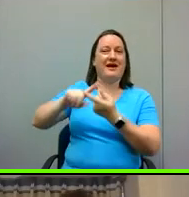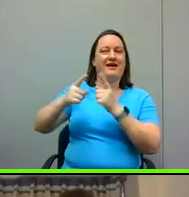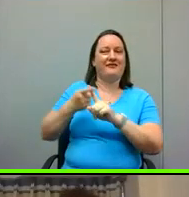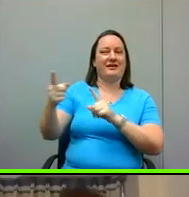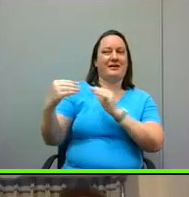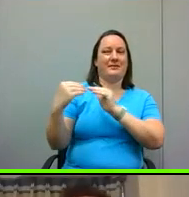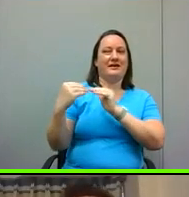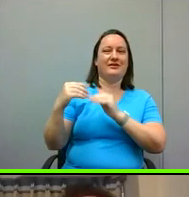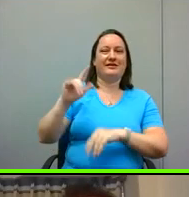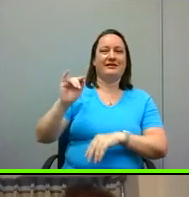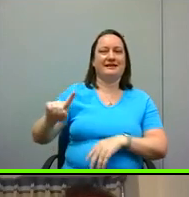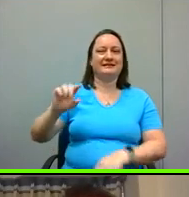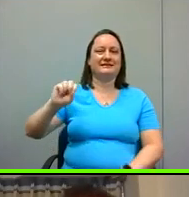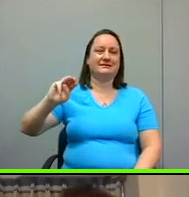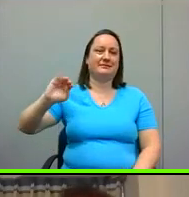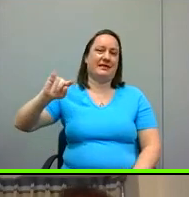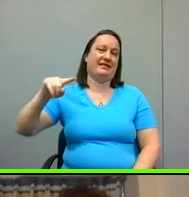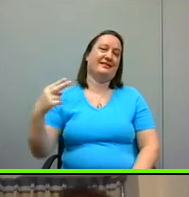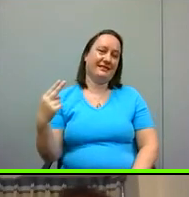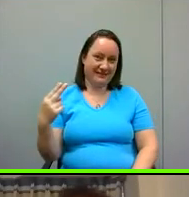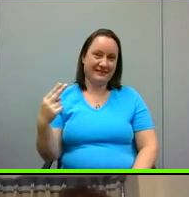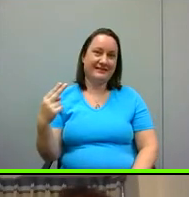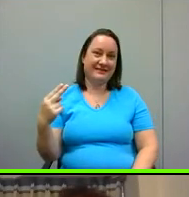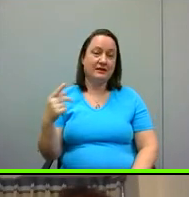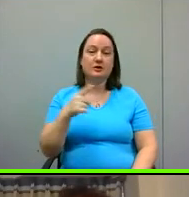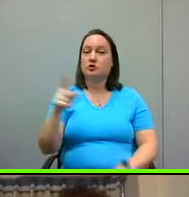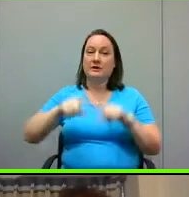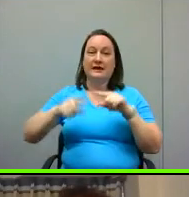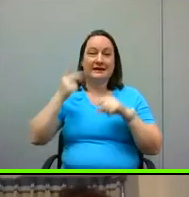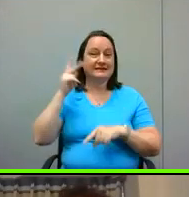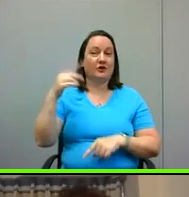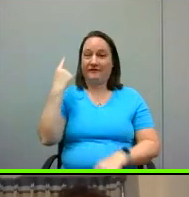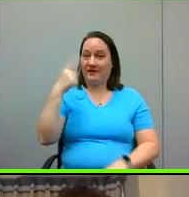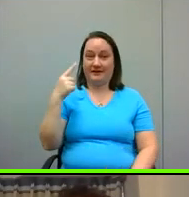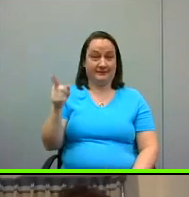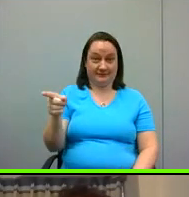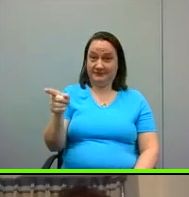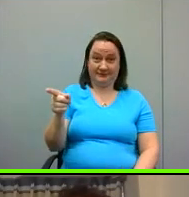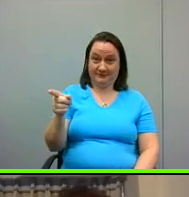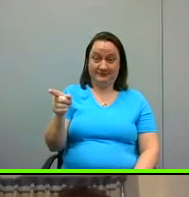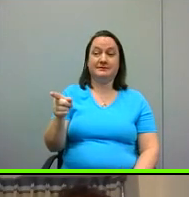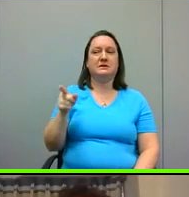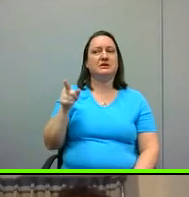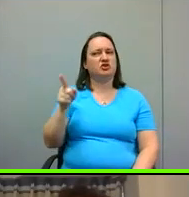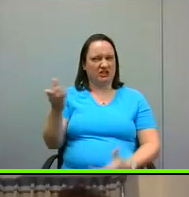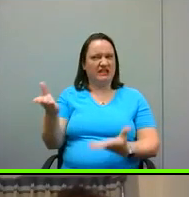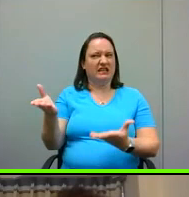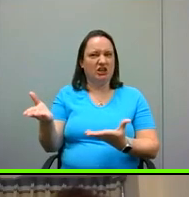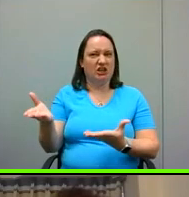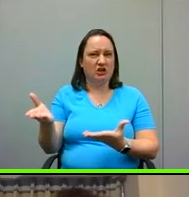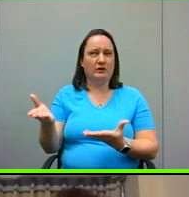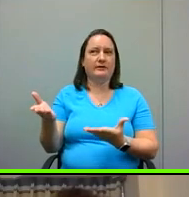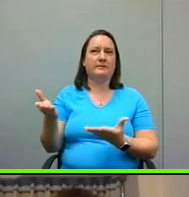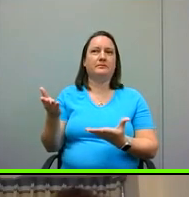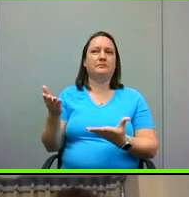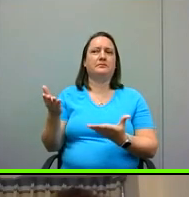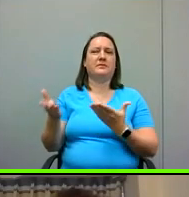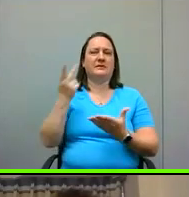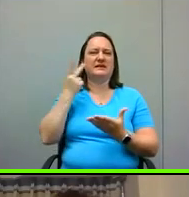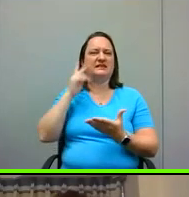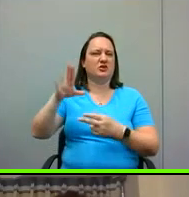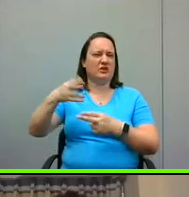Liz Smith. And you can't see her face on there, but she is there. Maybe you see the